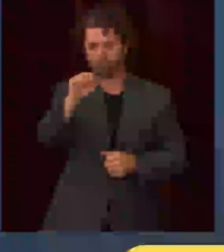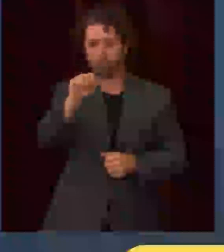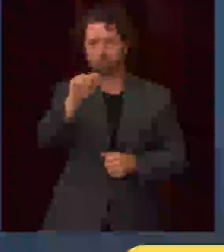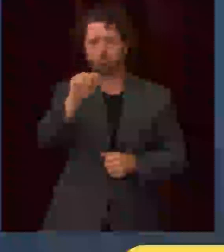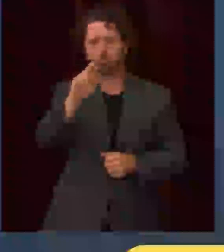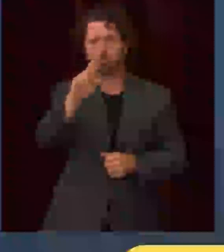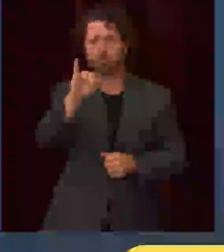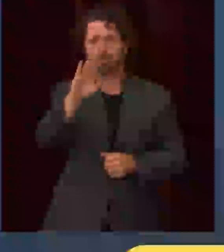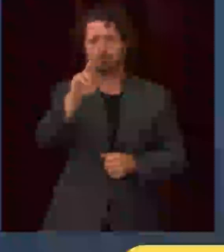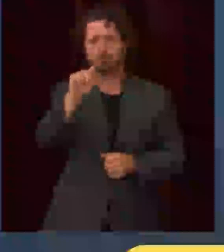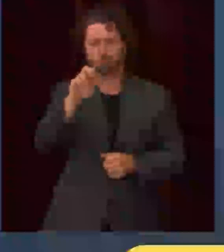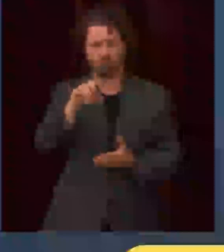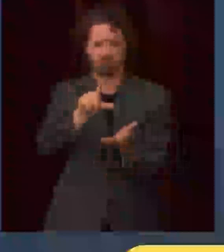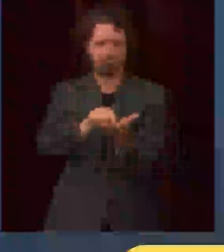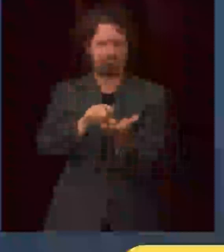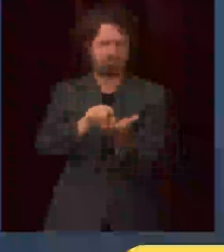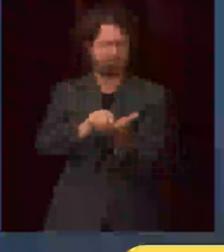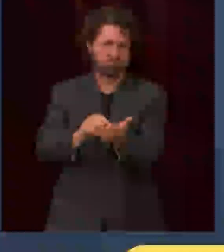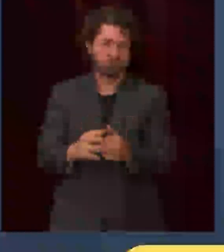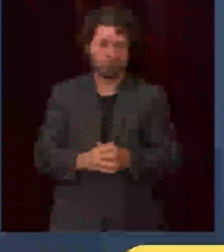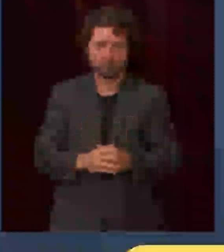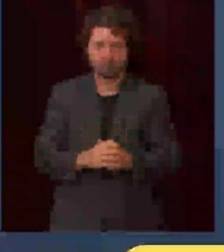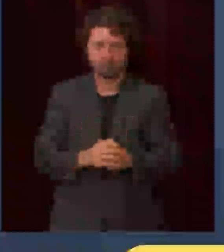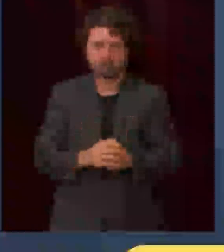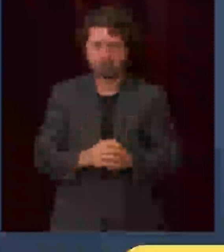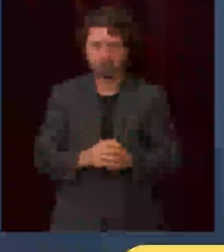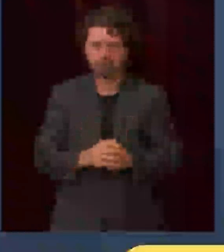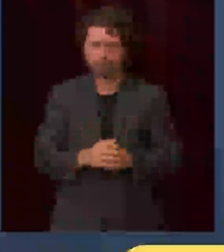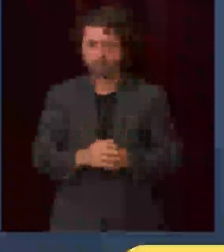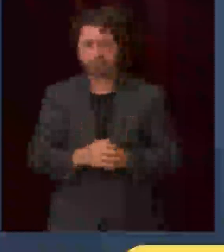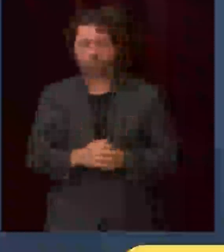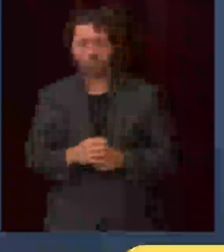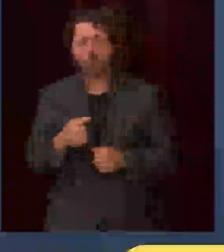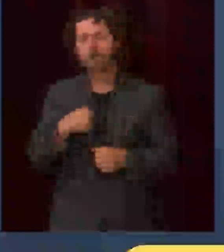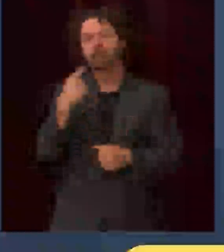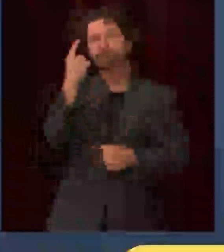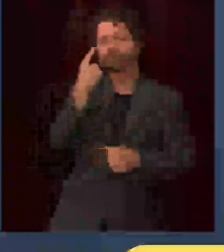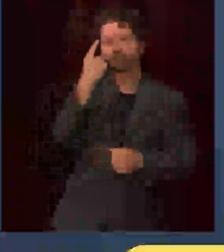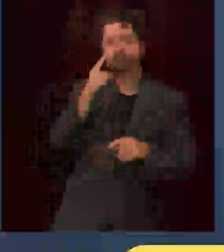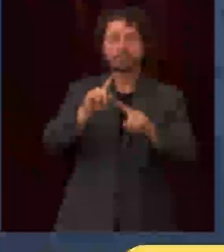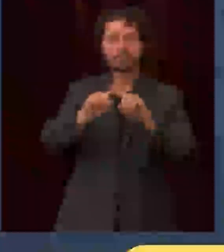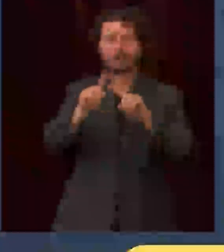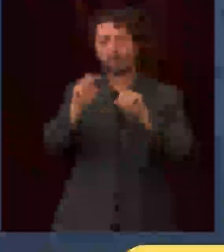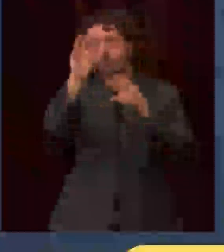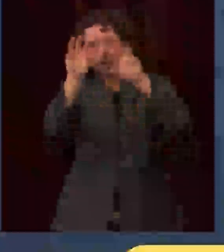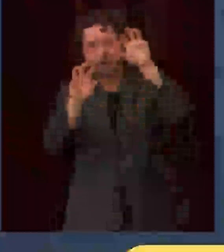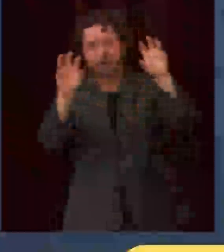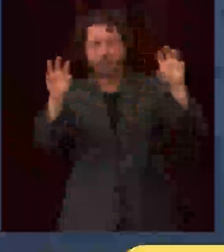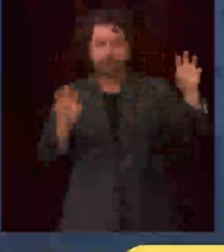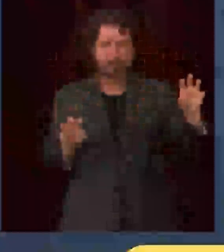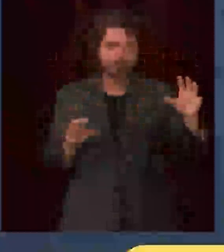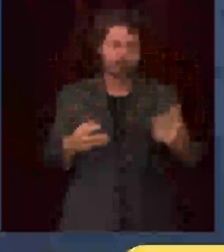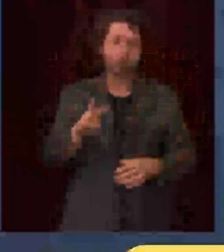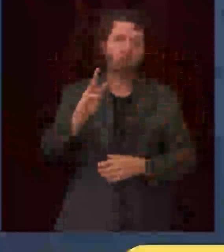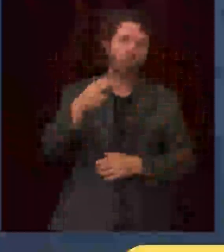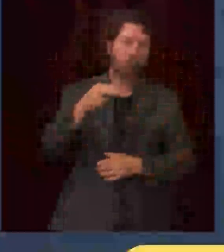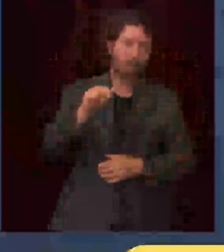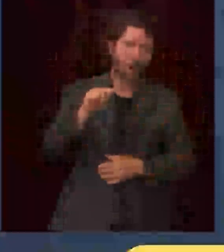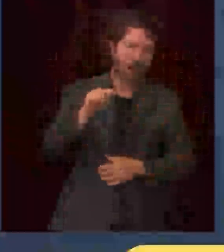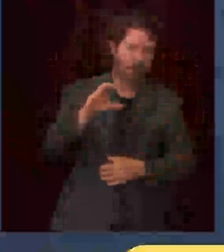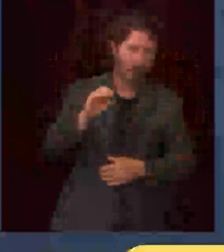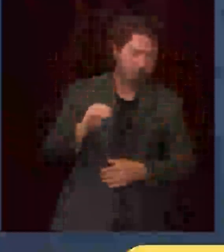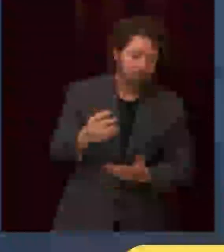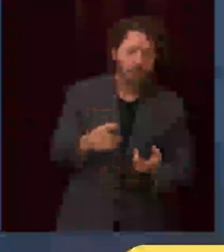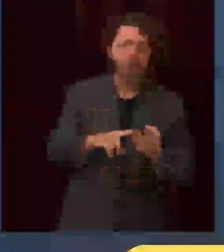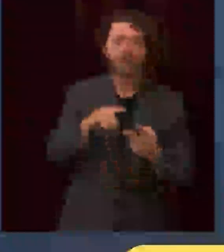Pierce, Whatcom, Benton, and Franklin get a green light to go to phase 2. And then I had a question for